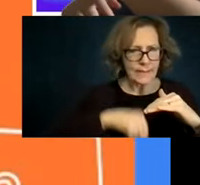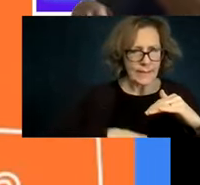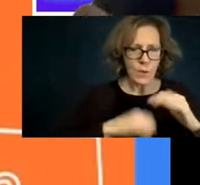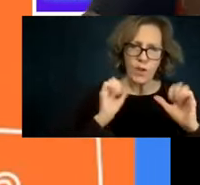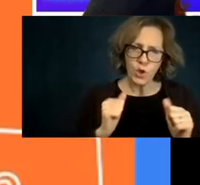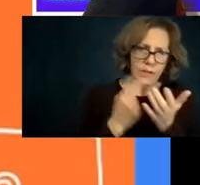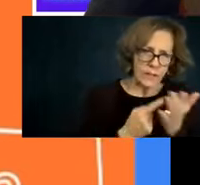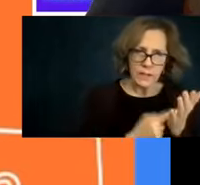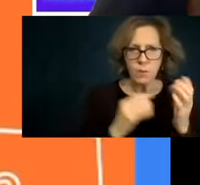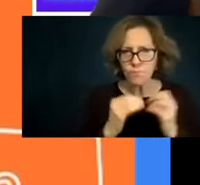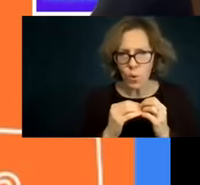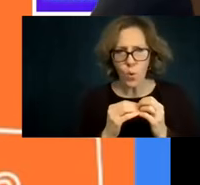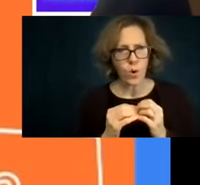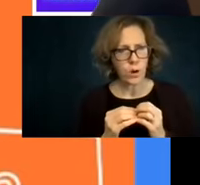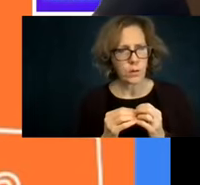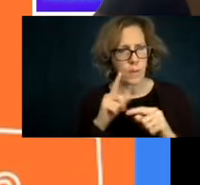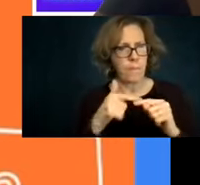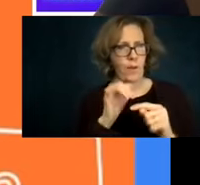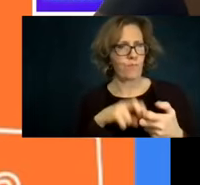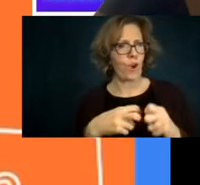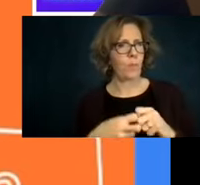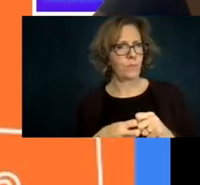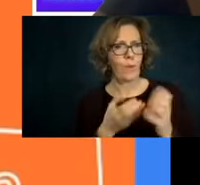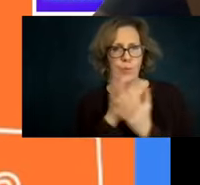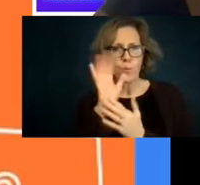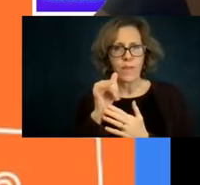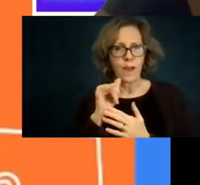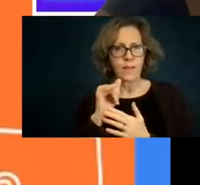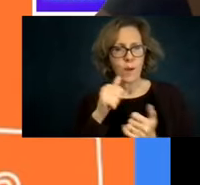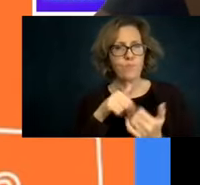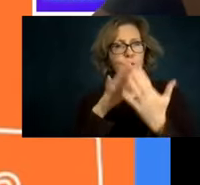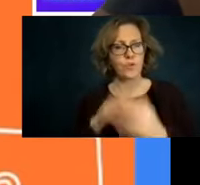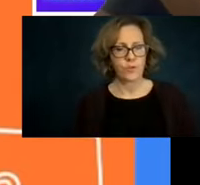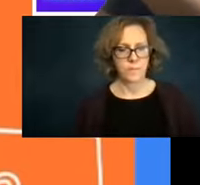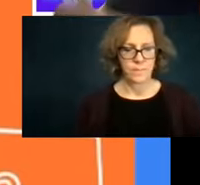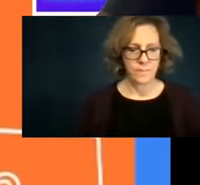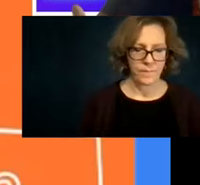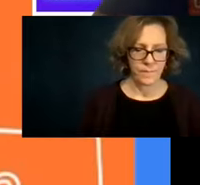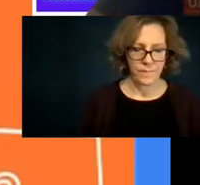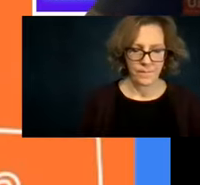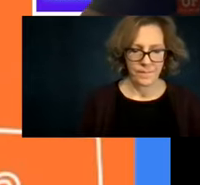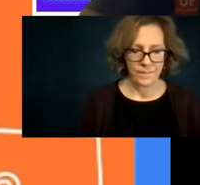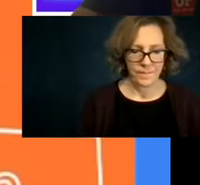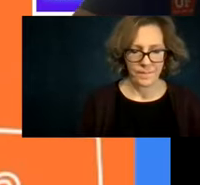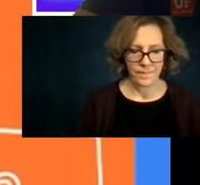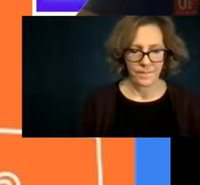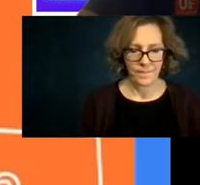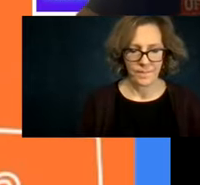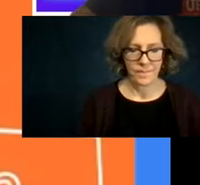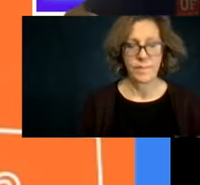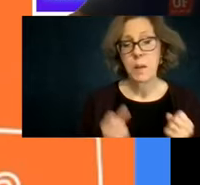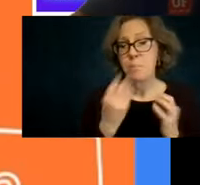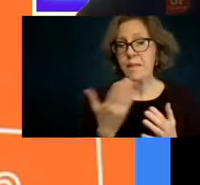get to the roots and causes of what's happening there, all of which are things that we could potentially take